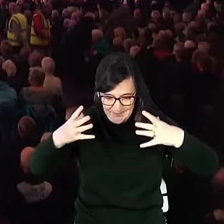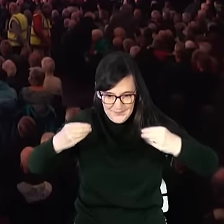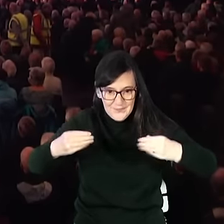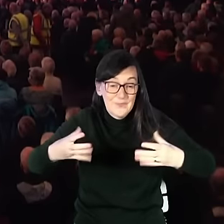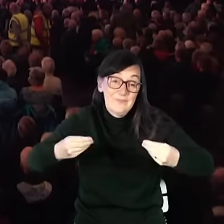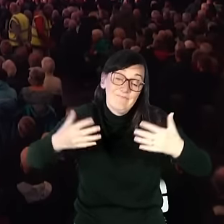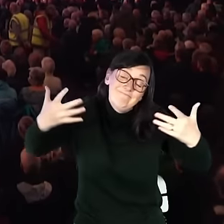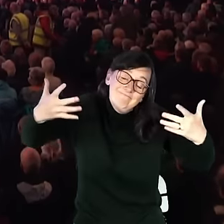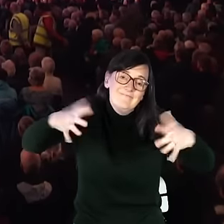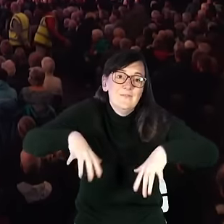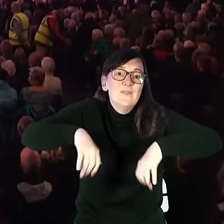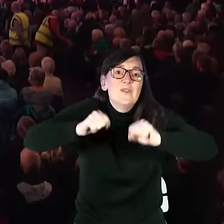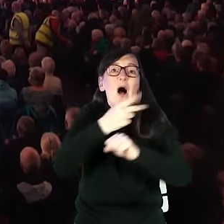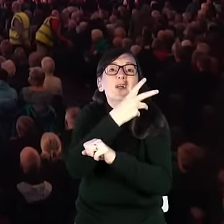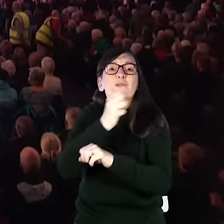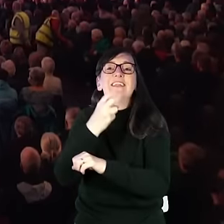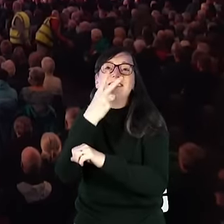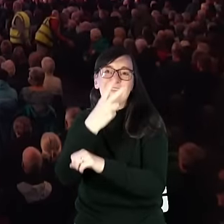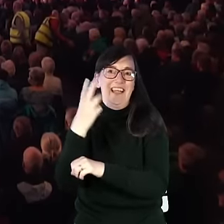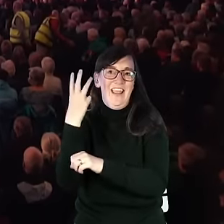2023.